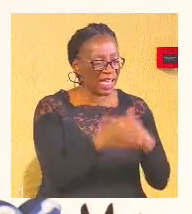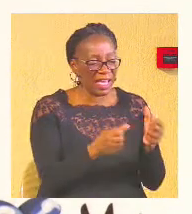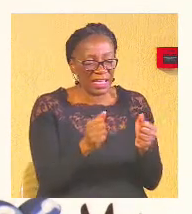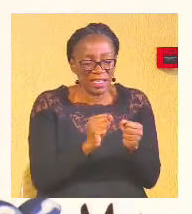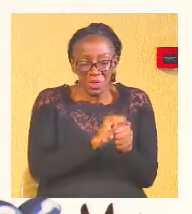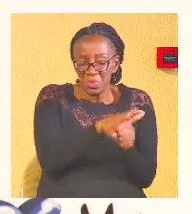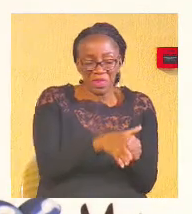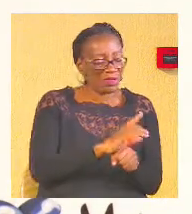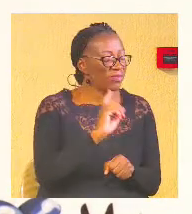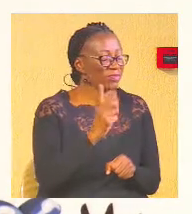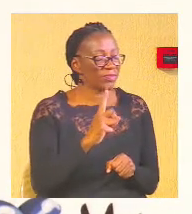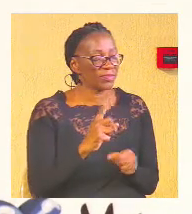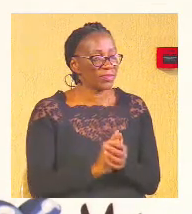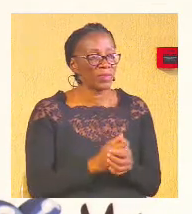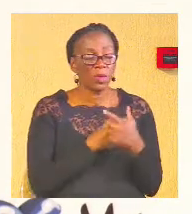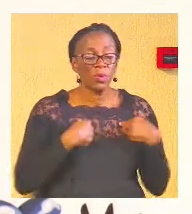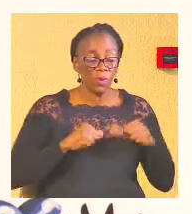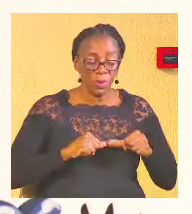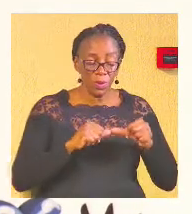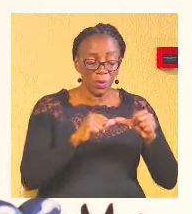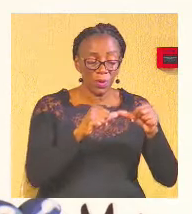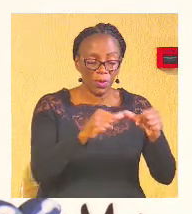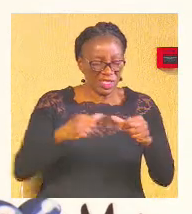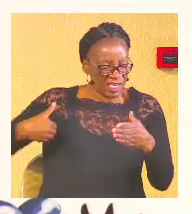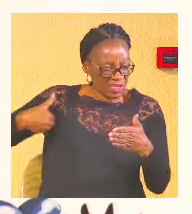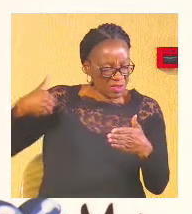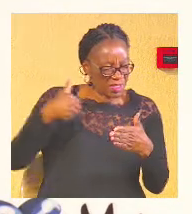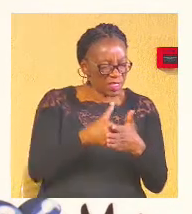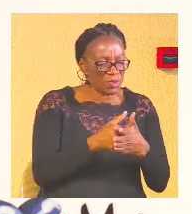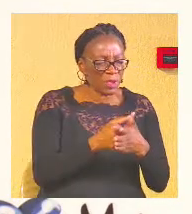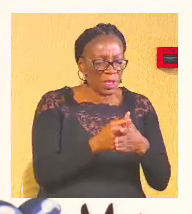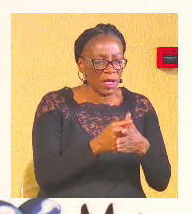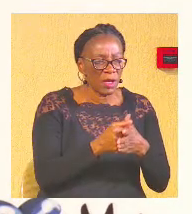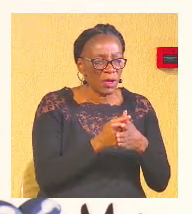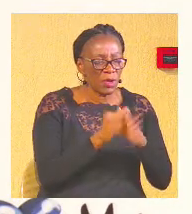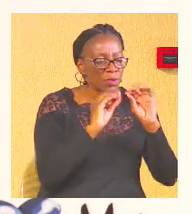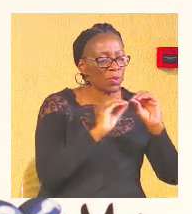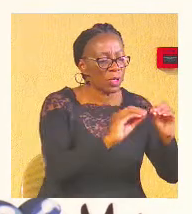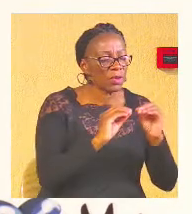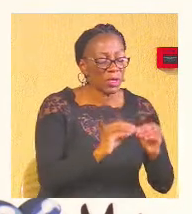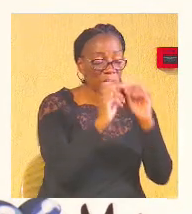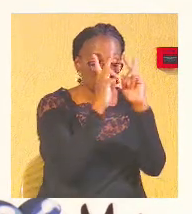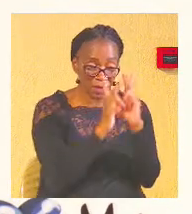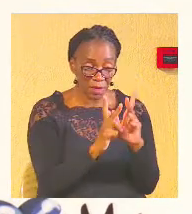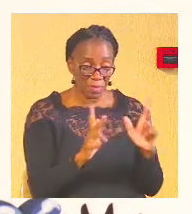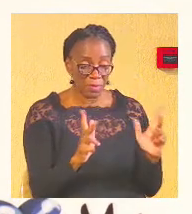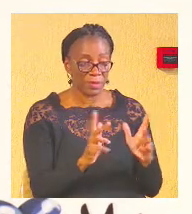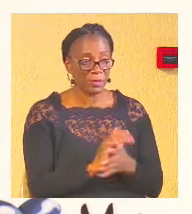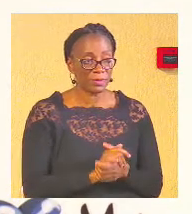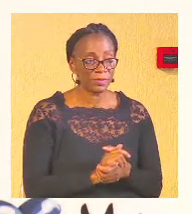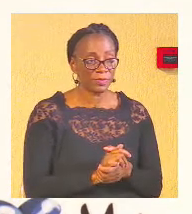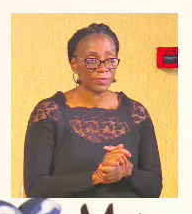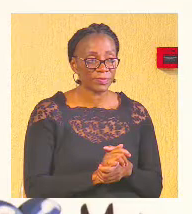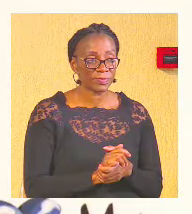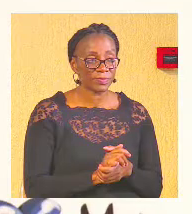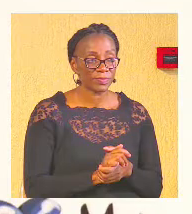engaging in terms of providing public health services as we have done since day one. So